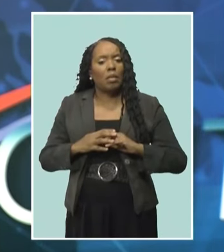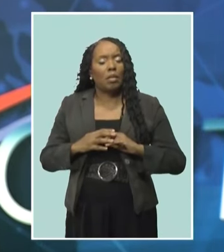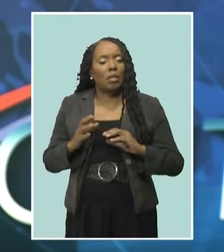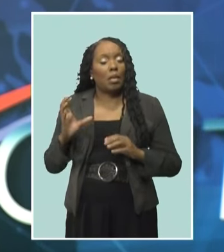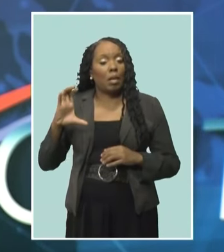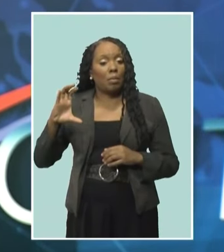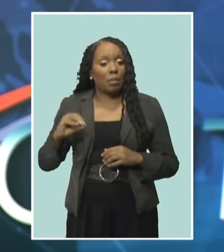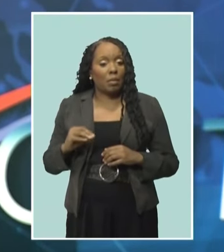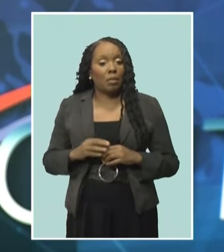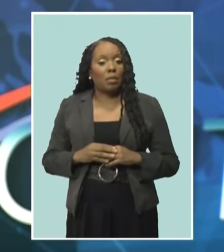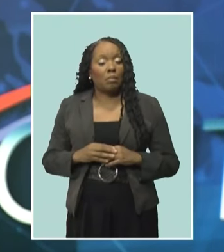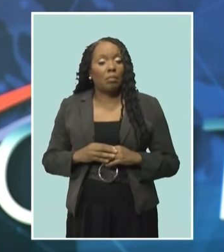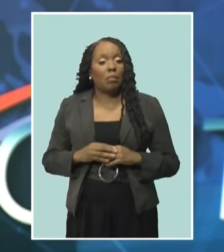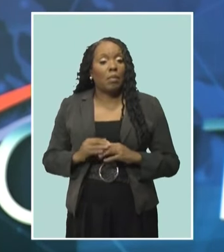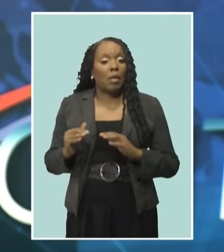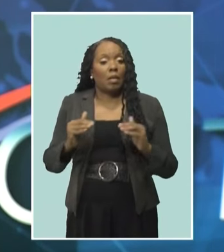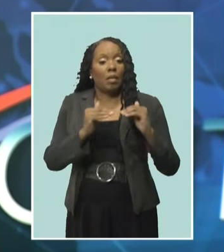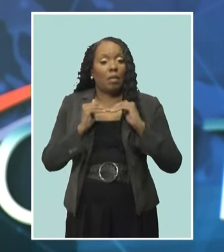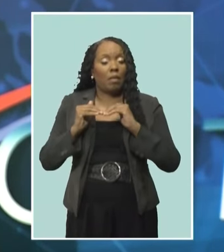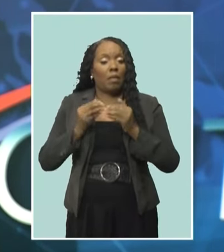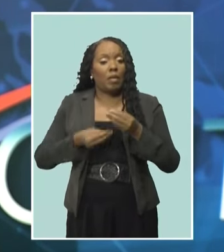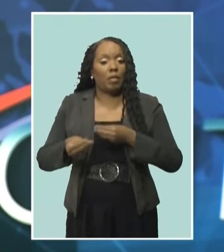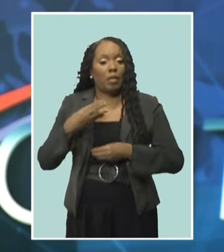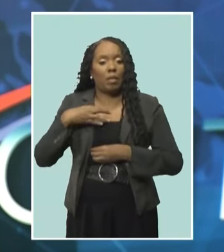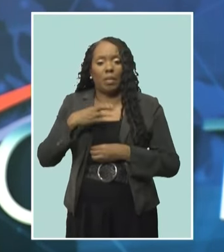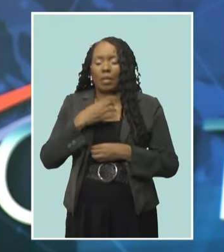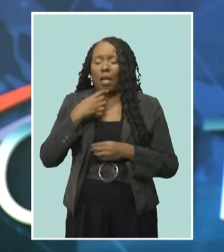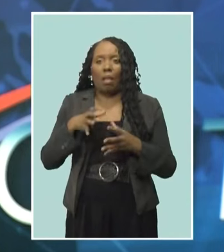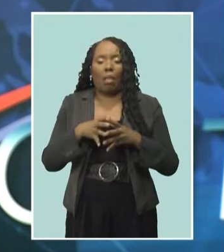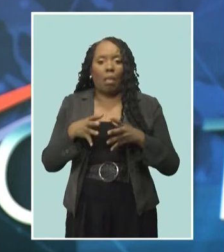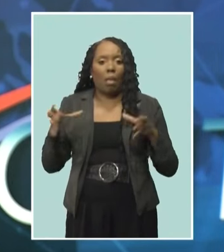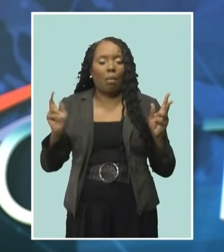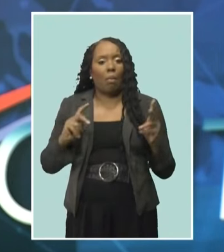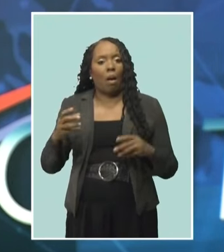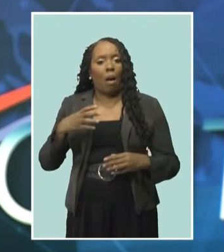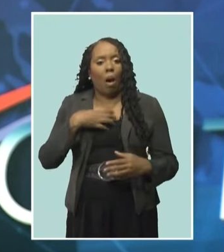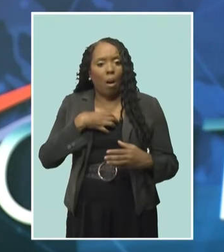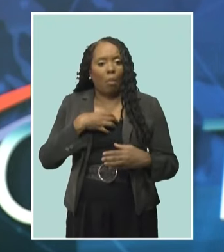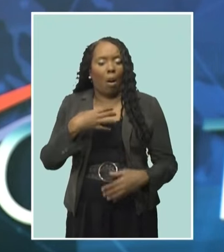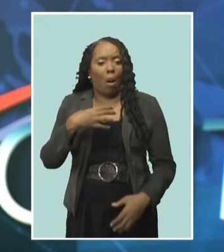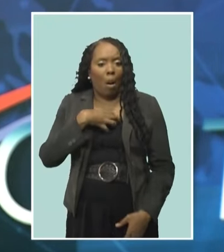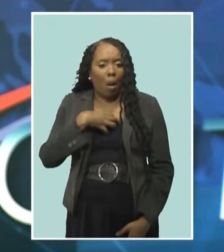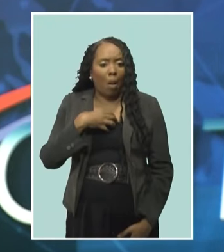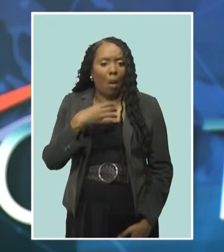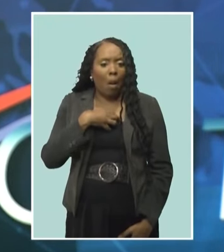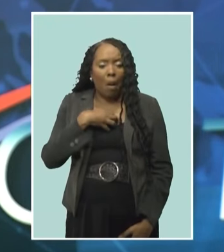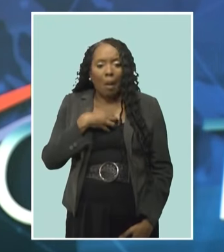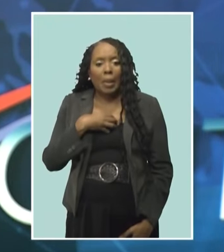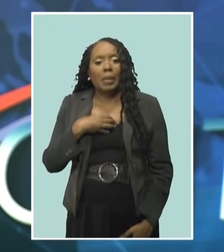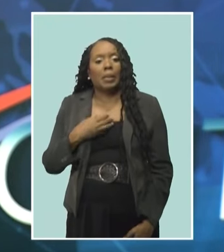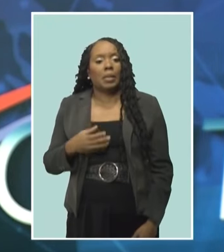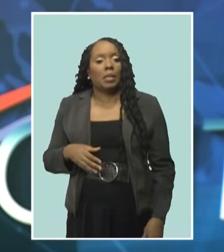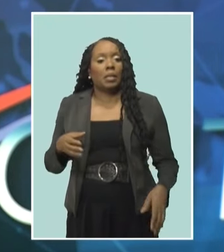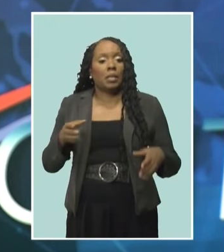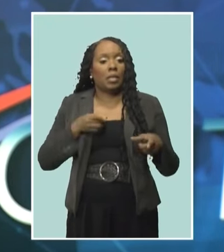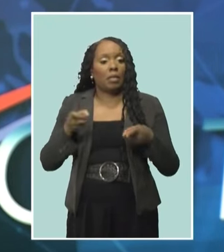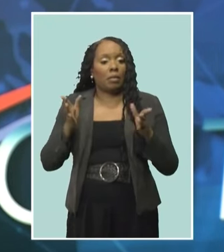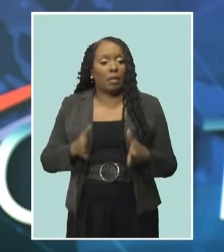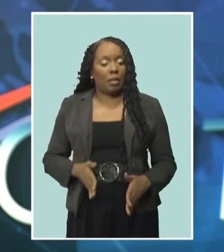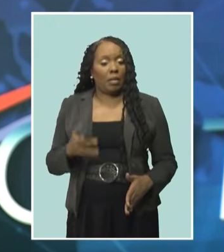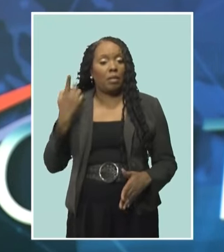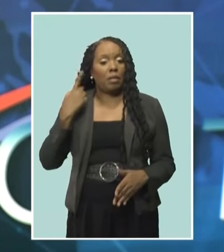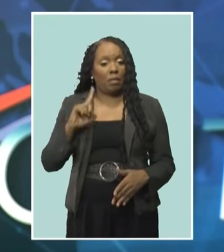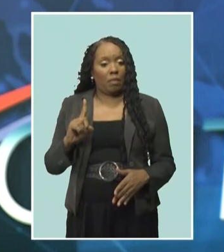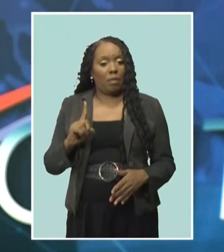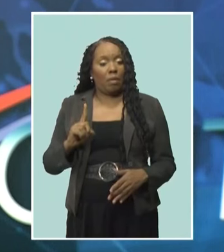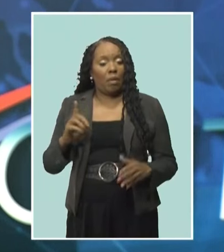it has been receiving a lot of complaints attributed to mobile telecommunications sector. Statistics provided by Director of